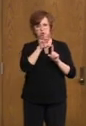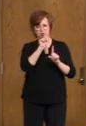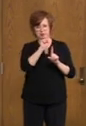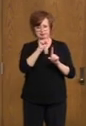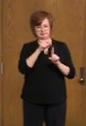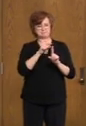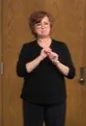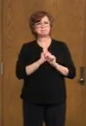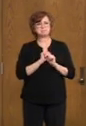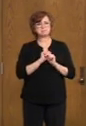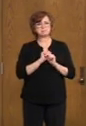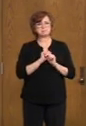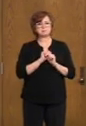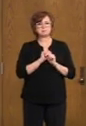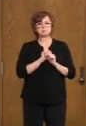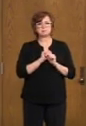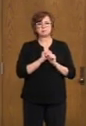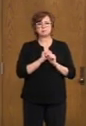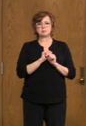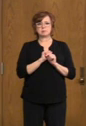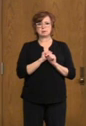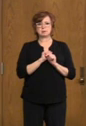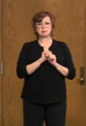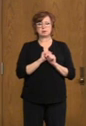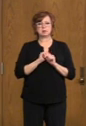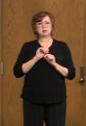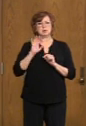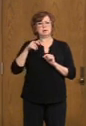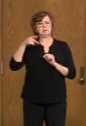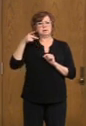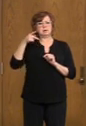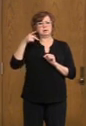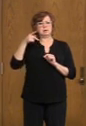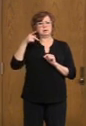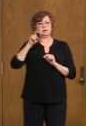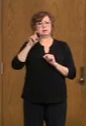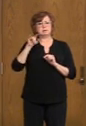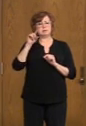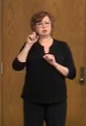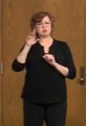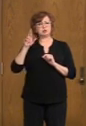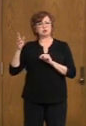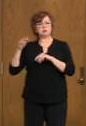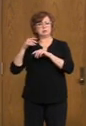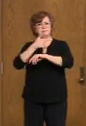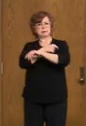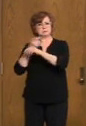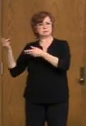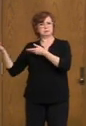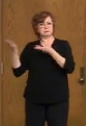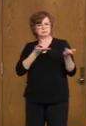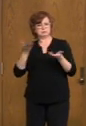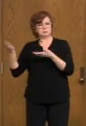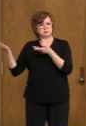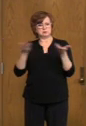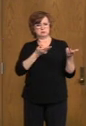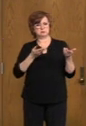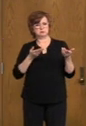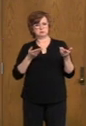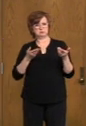the delay in the further Pfizer shipments and the fact that we may get none at all on the week of the